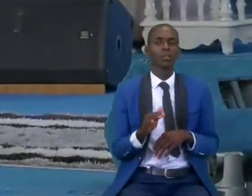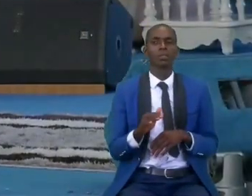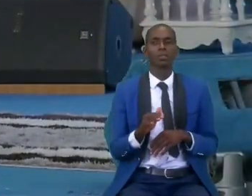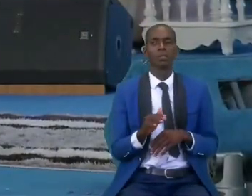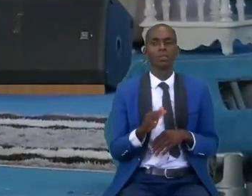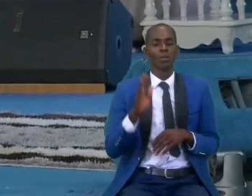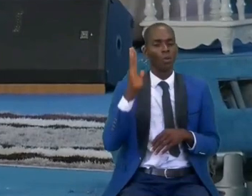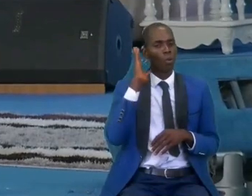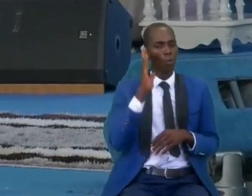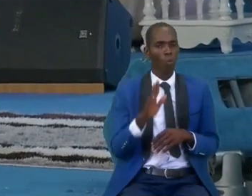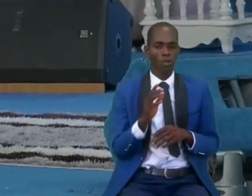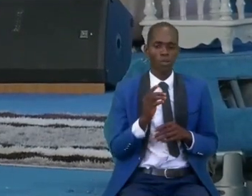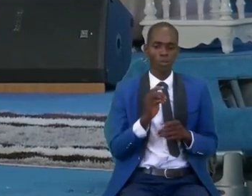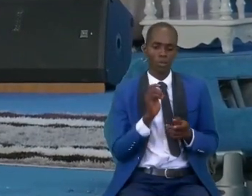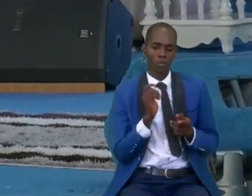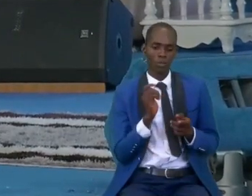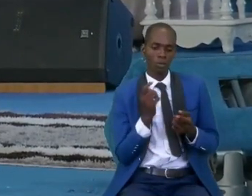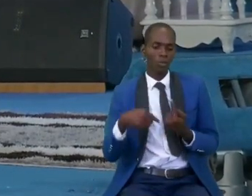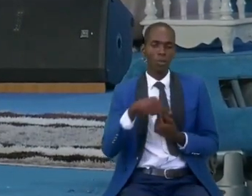down anymore.